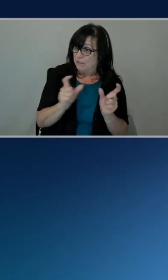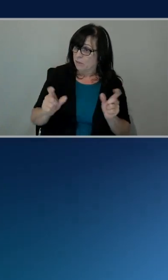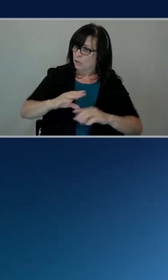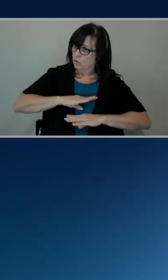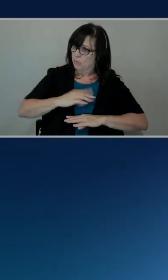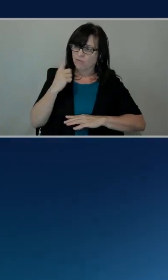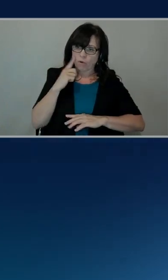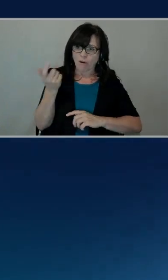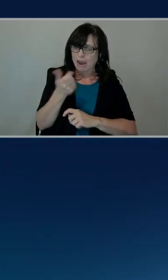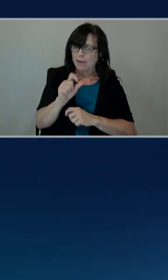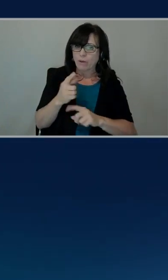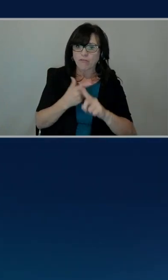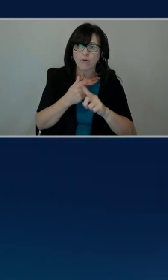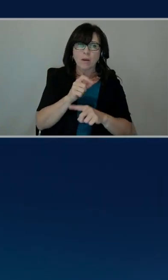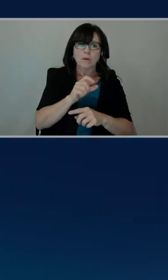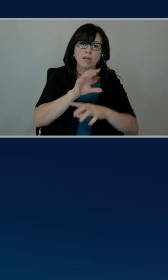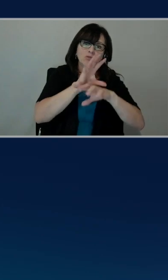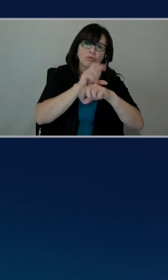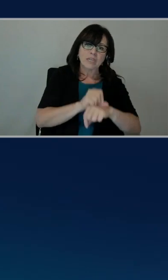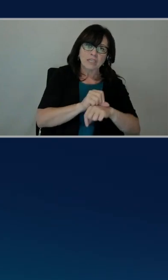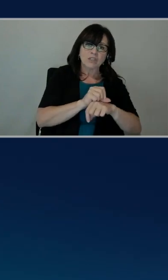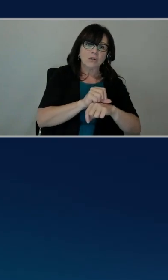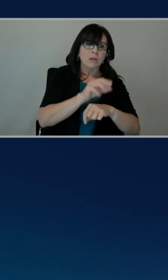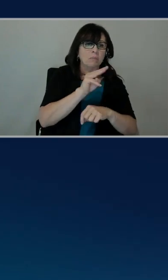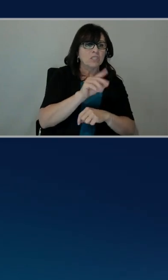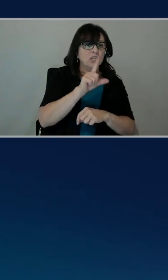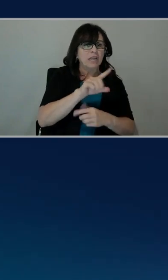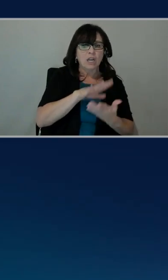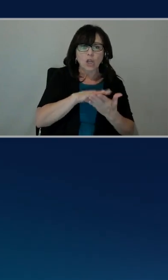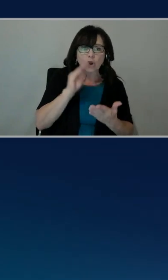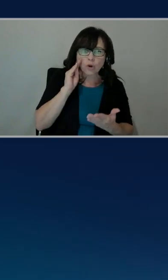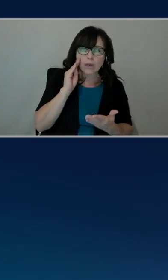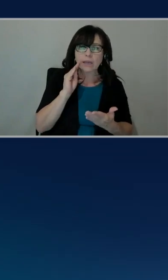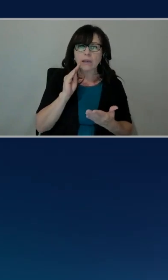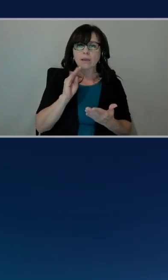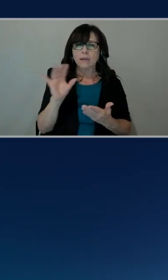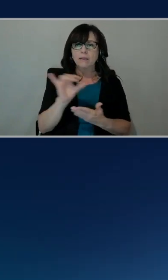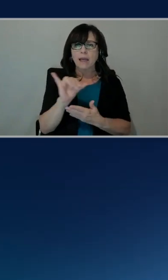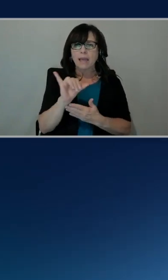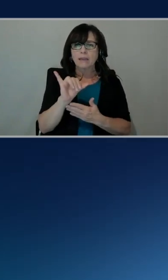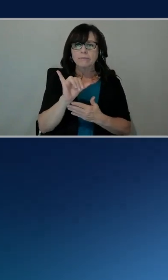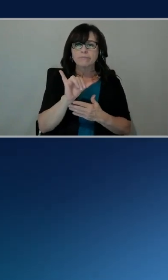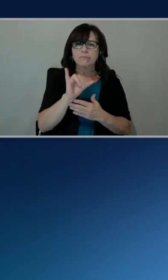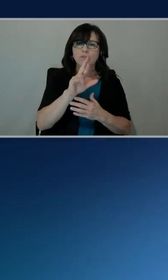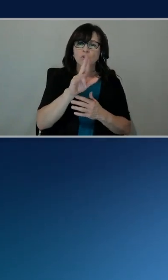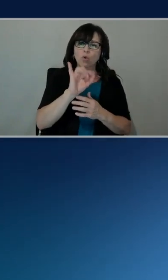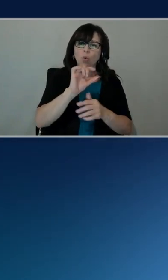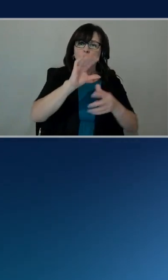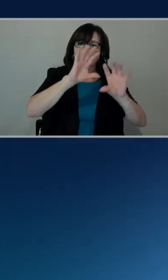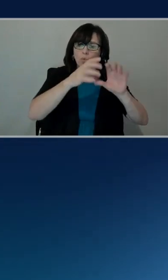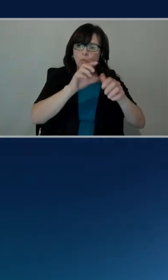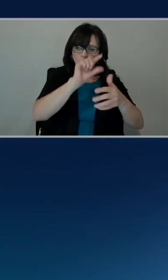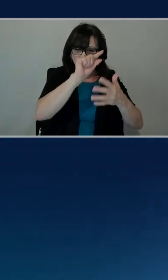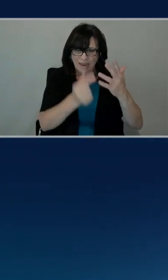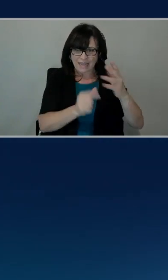anywhere from traditional machine learning workloads like ranking, classification, all those, regressions and decision tree based, and also the deep learning models